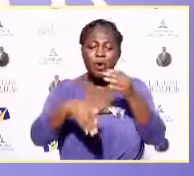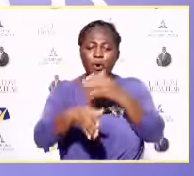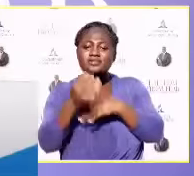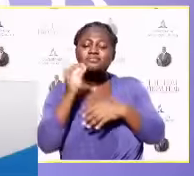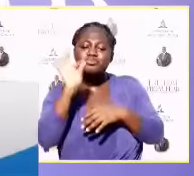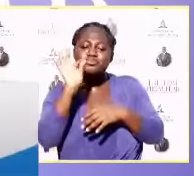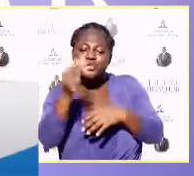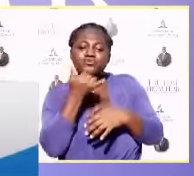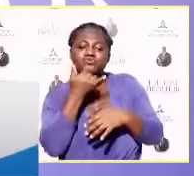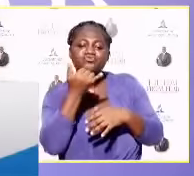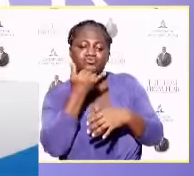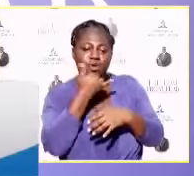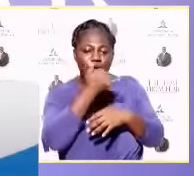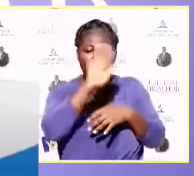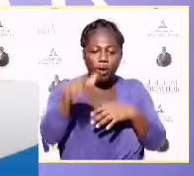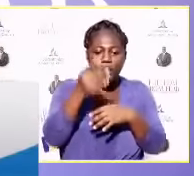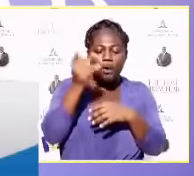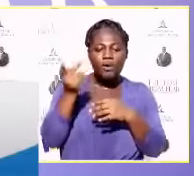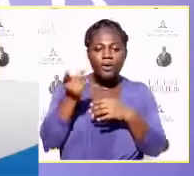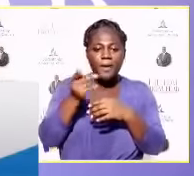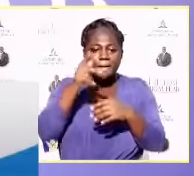false prophets also among the